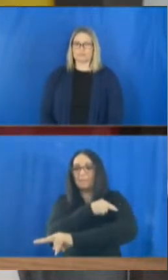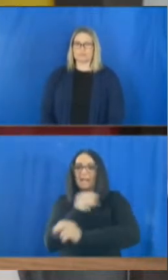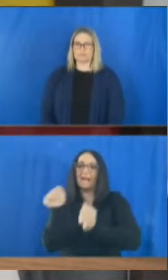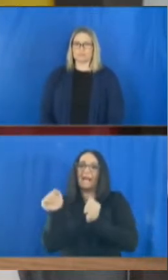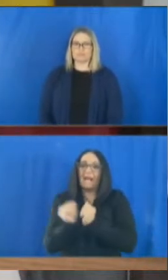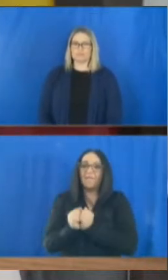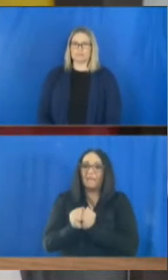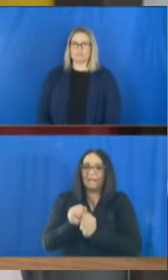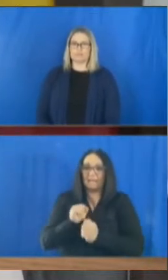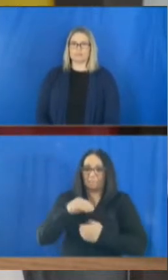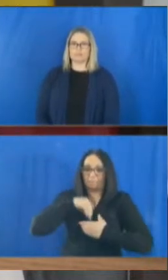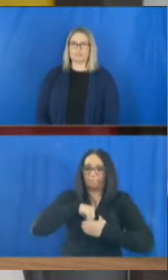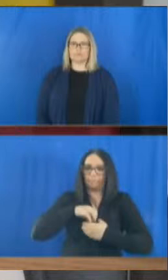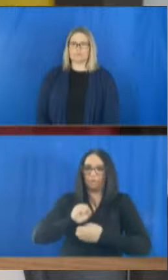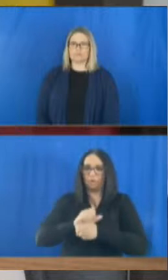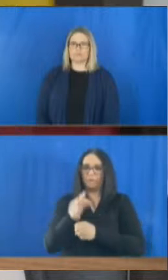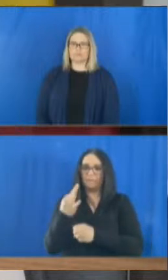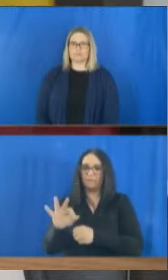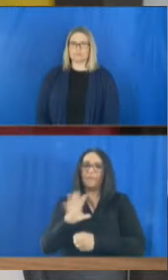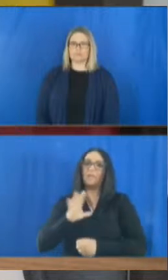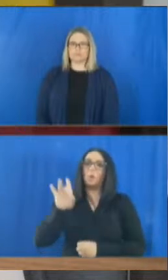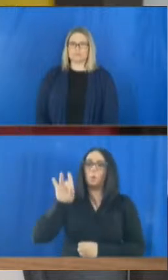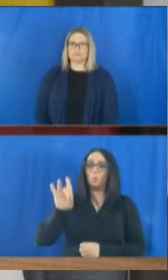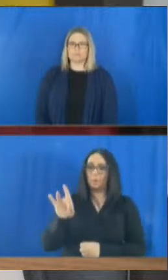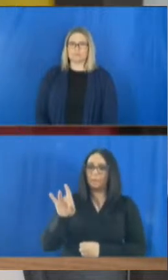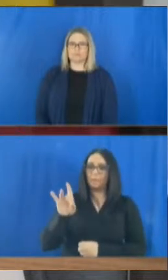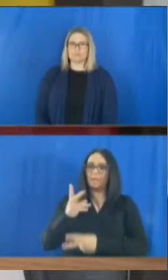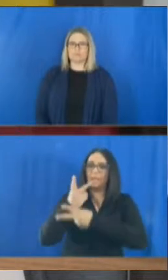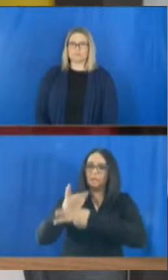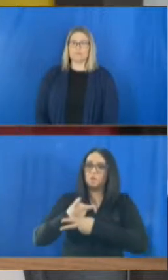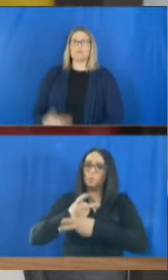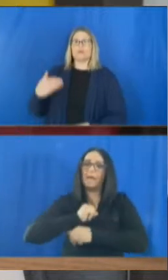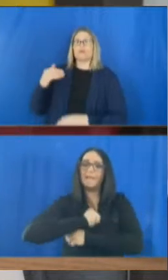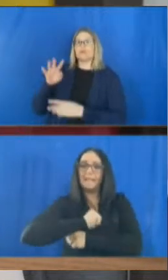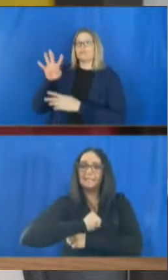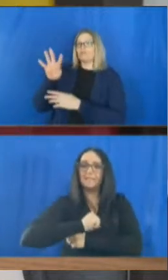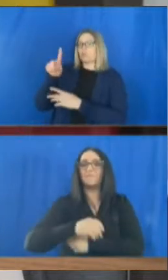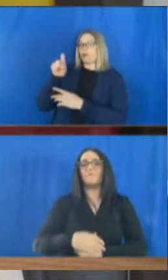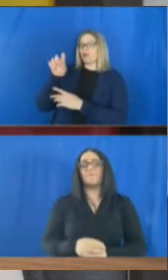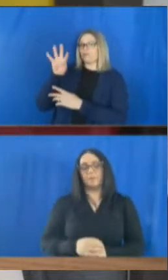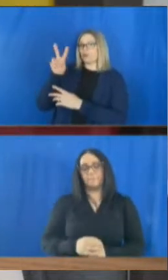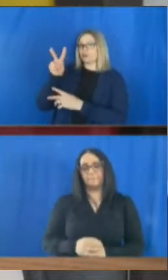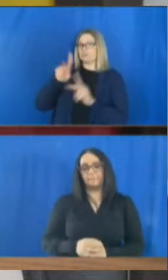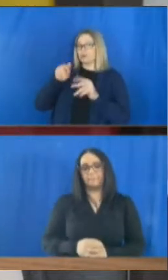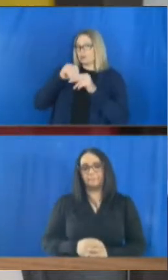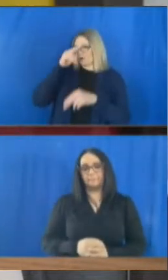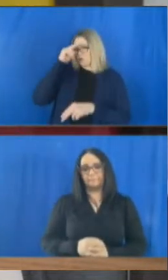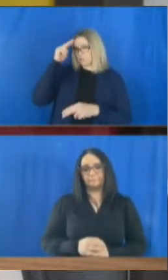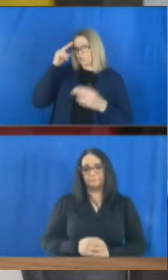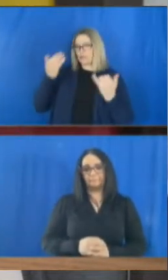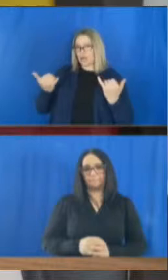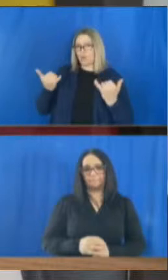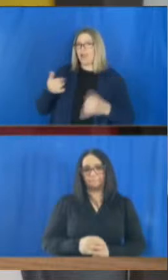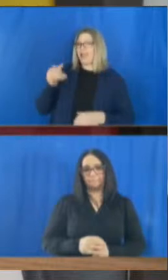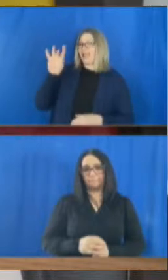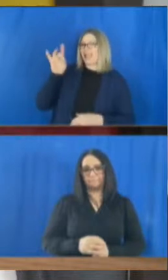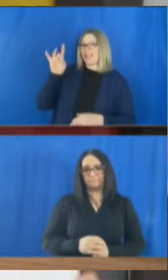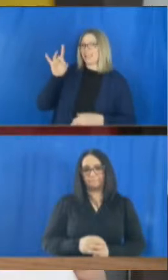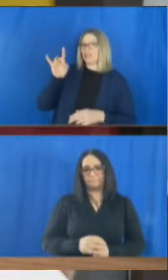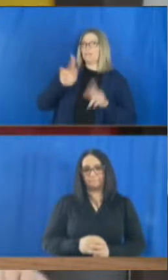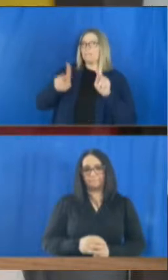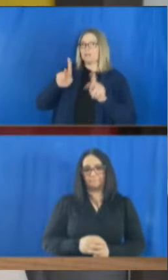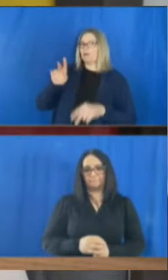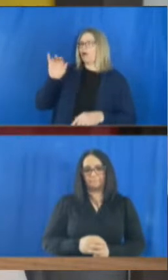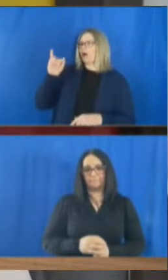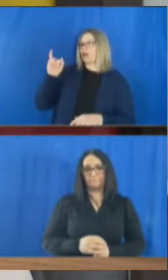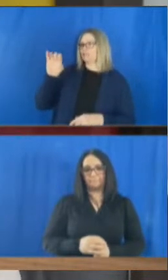unit. When New Brunswick went to Level 3 on January 14th, we were responding to a dire situation in our healthcare system.